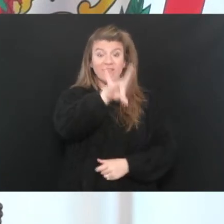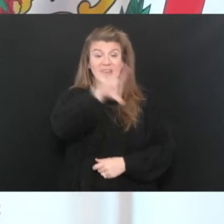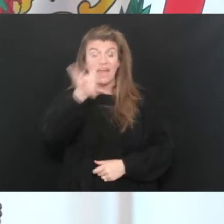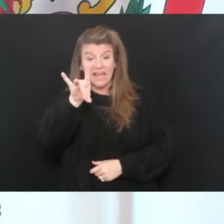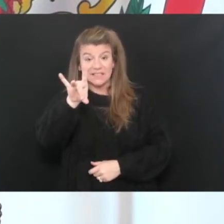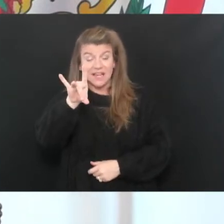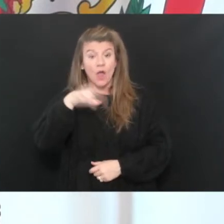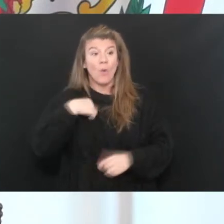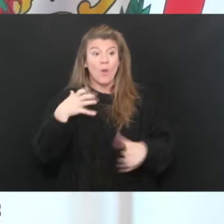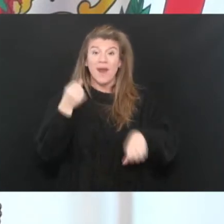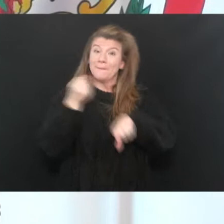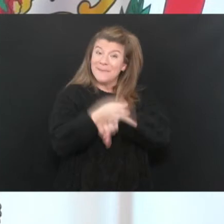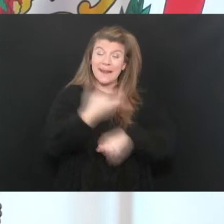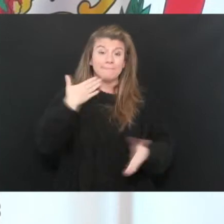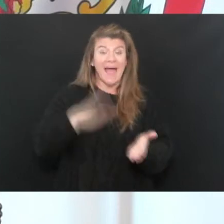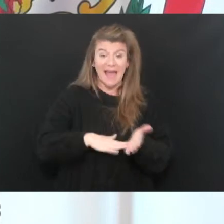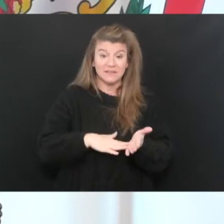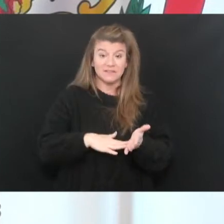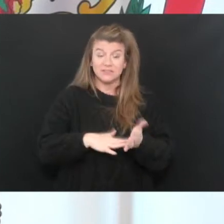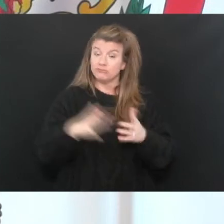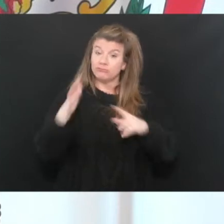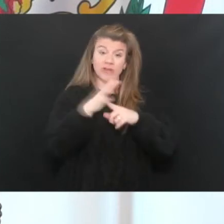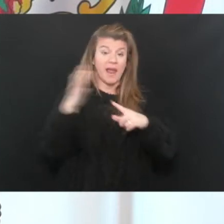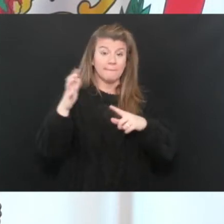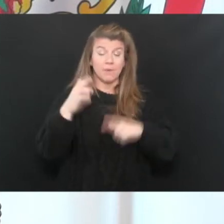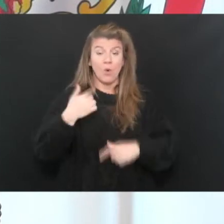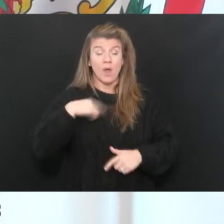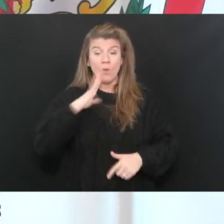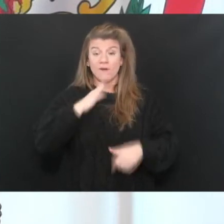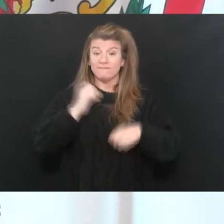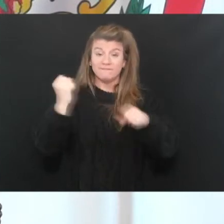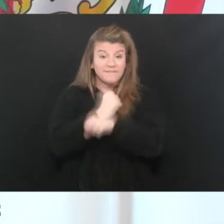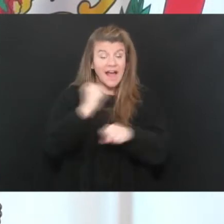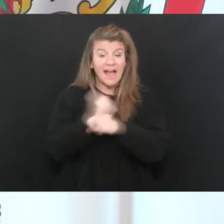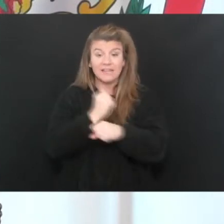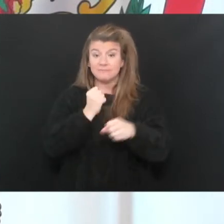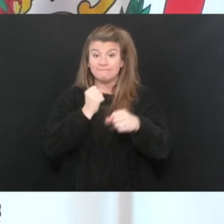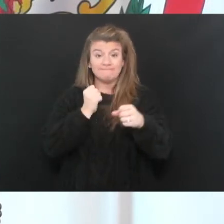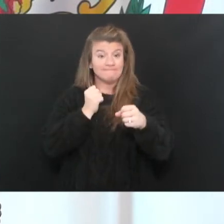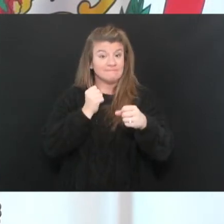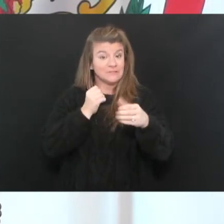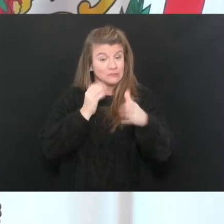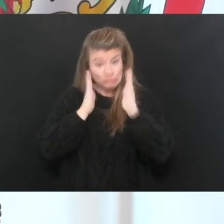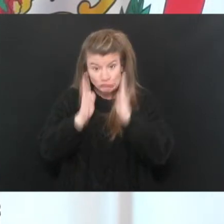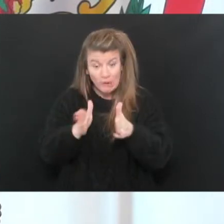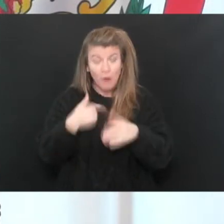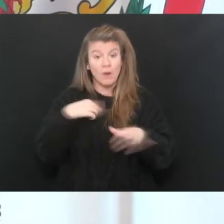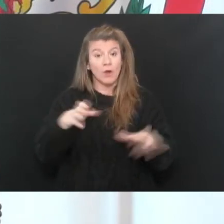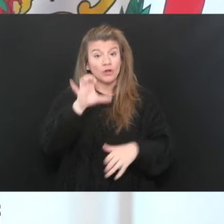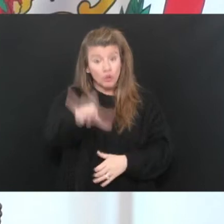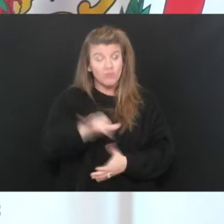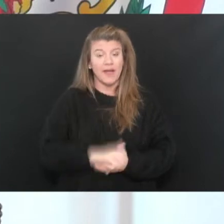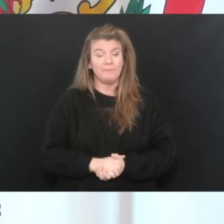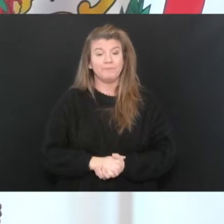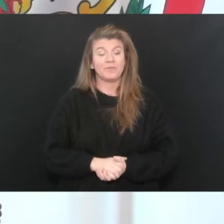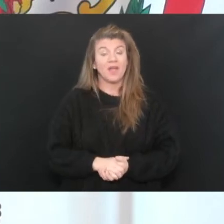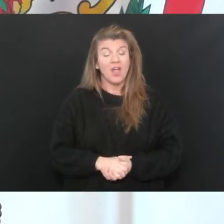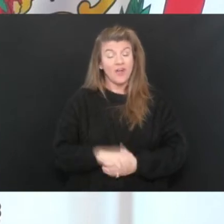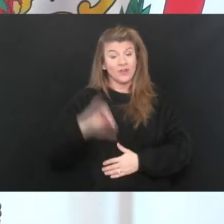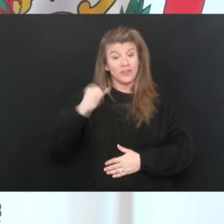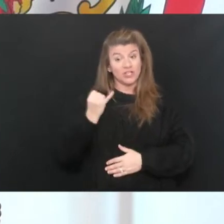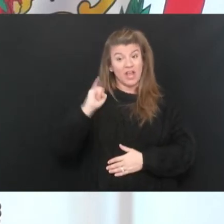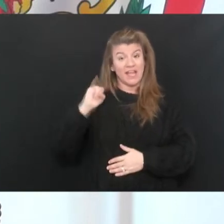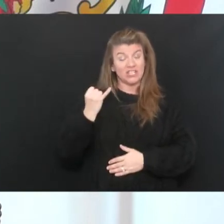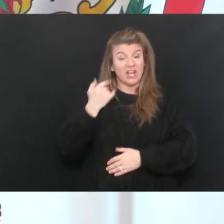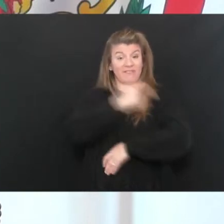it bad. We're going to take that on head on, and we're going to do it. From the standpoint of the J&J vaccine, we've